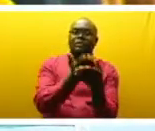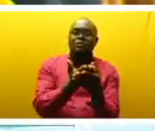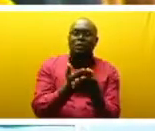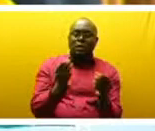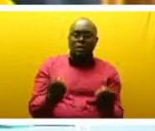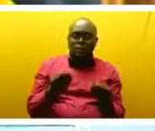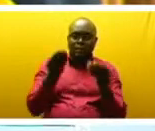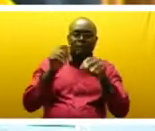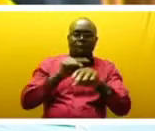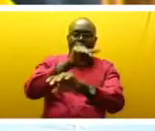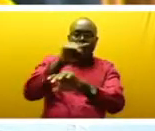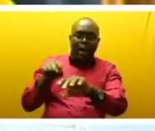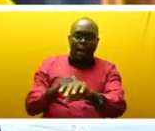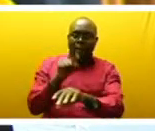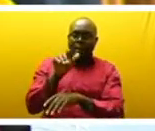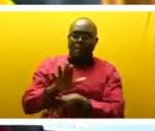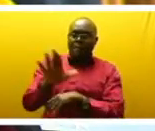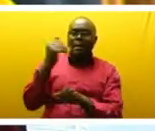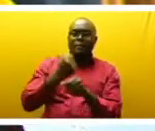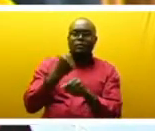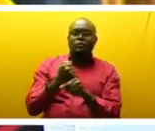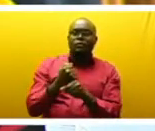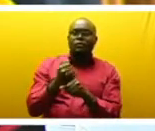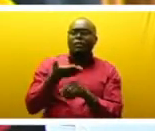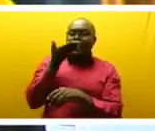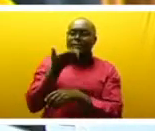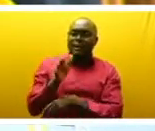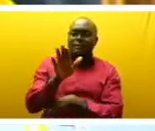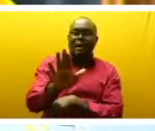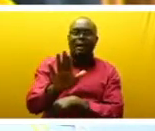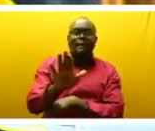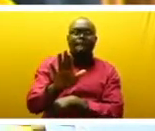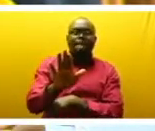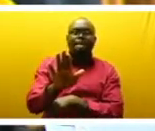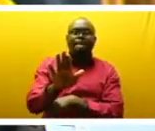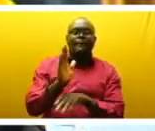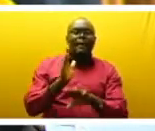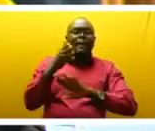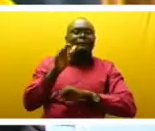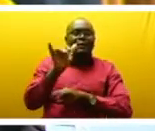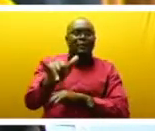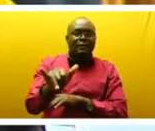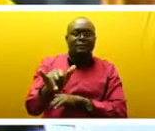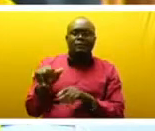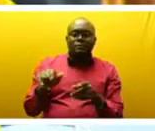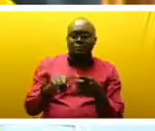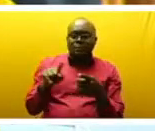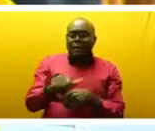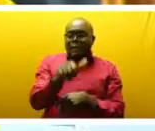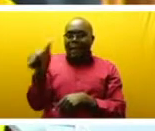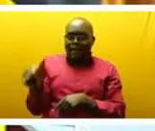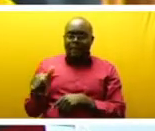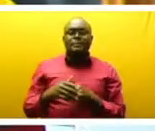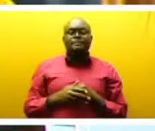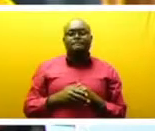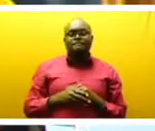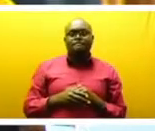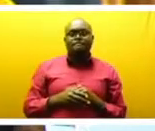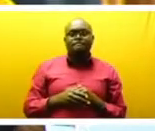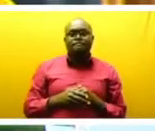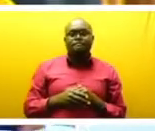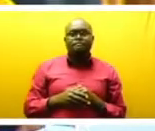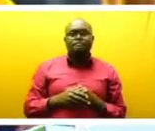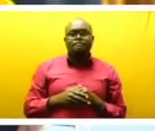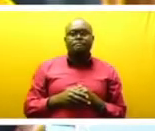hour to do the rejoinder, and then the other petitioners